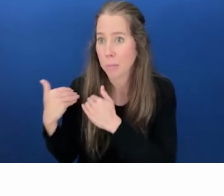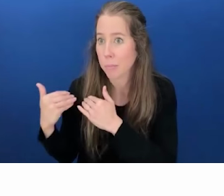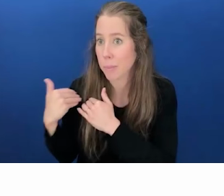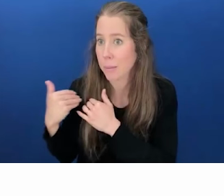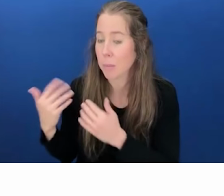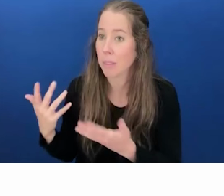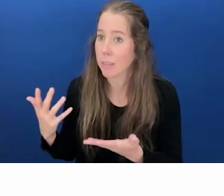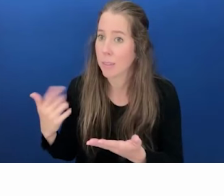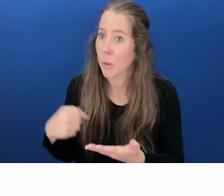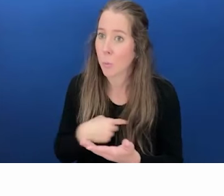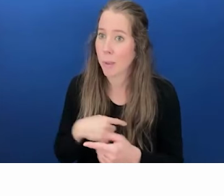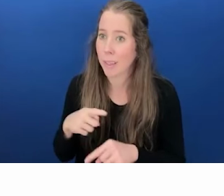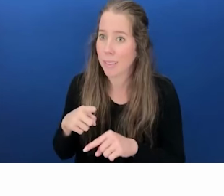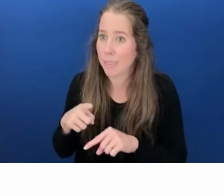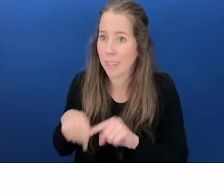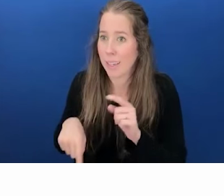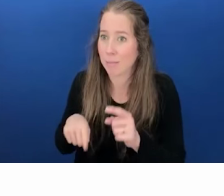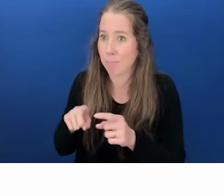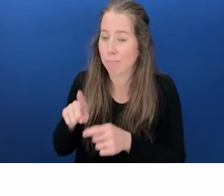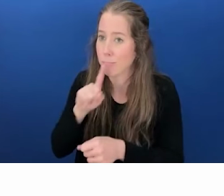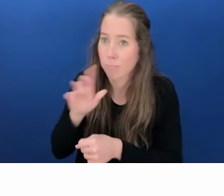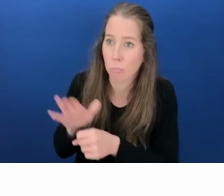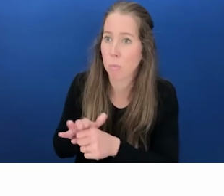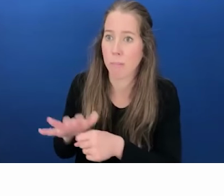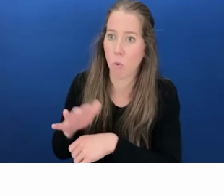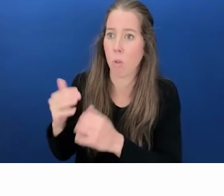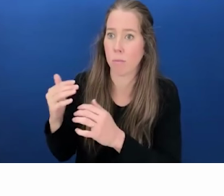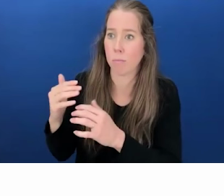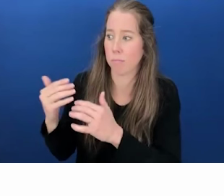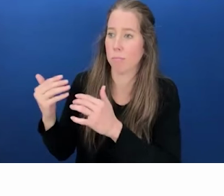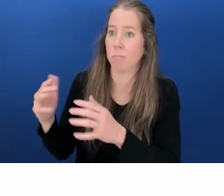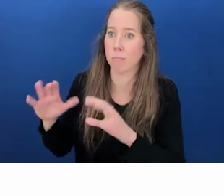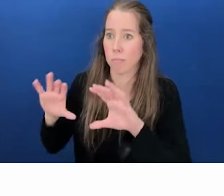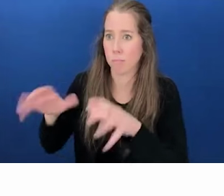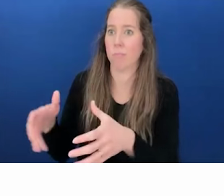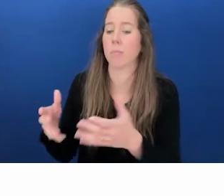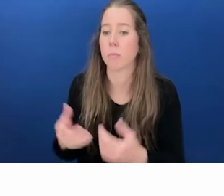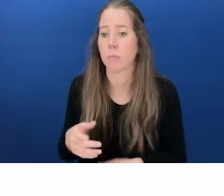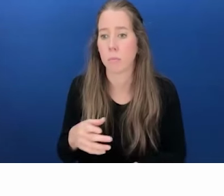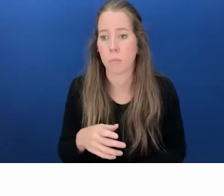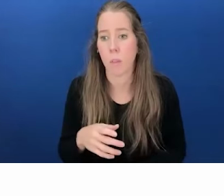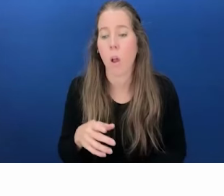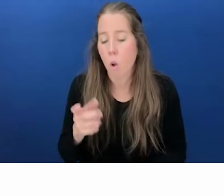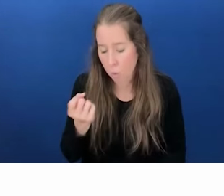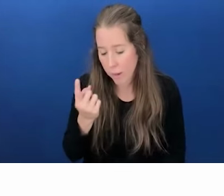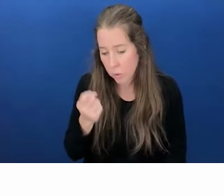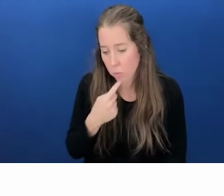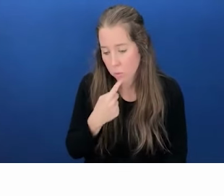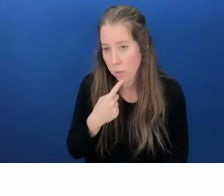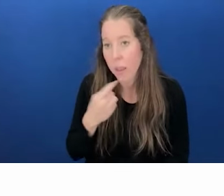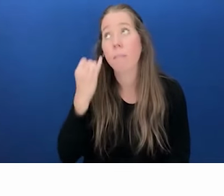it where we don't know that we could do. Well, yeah, I mean, not everybody has to be They part-time. feel that way. Oh, I see what you're They saying. don't. Yeah,